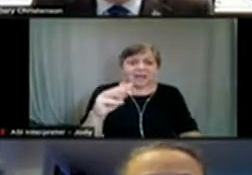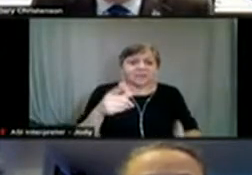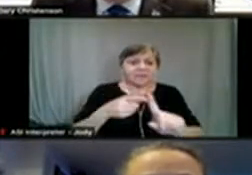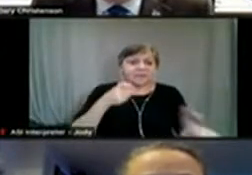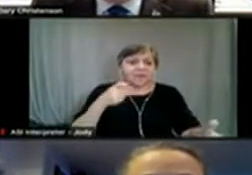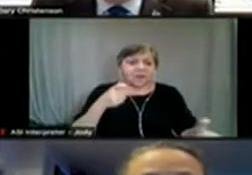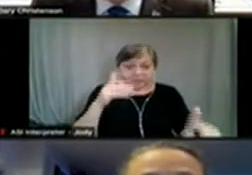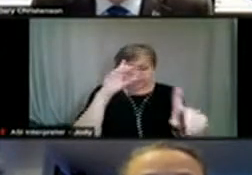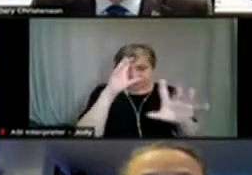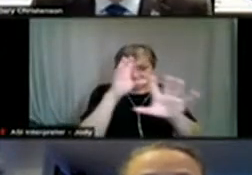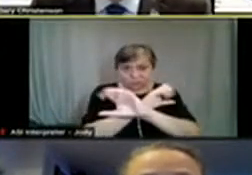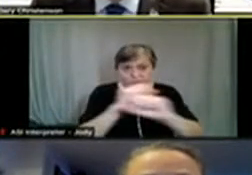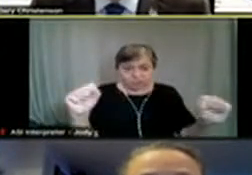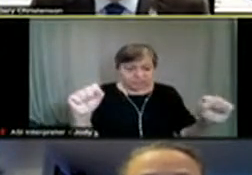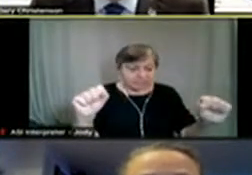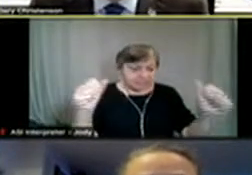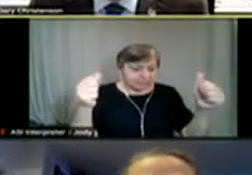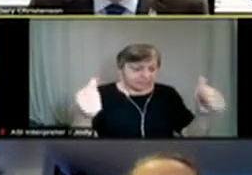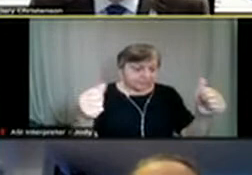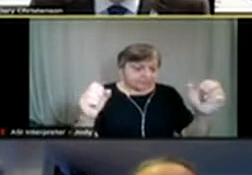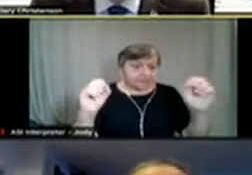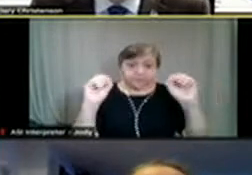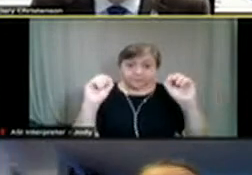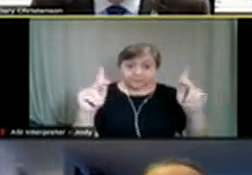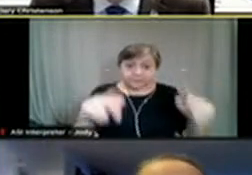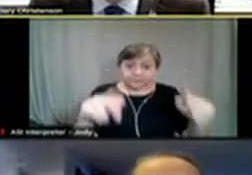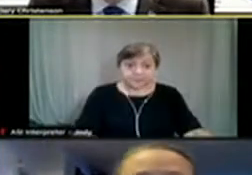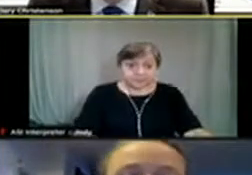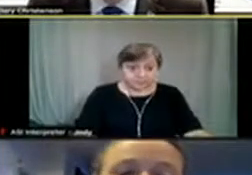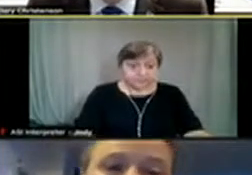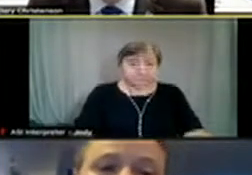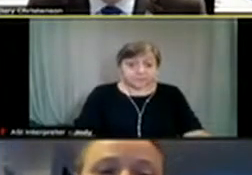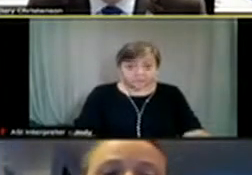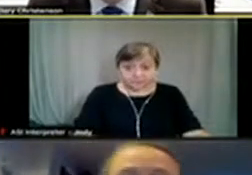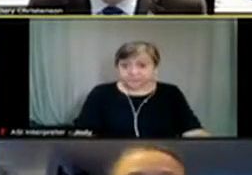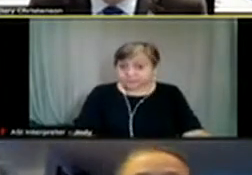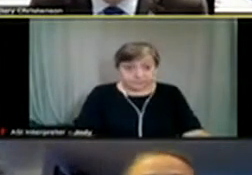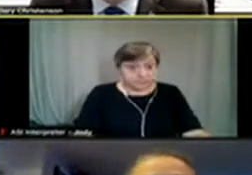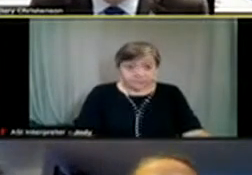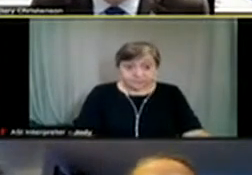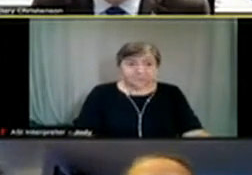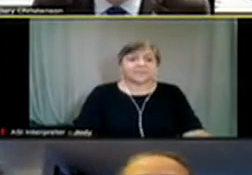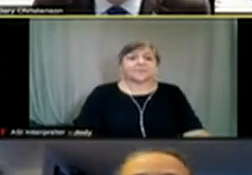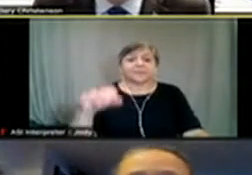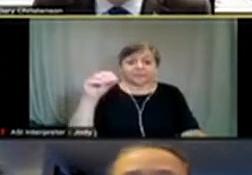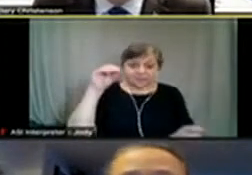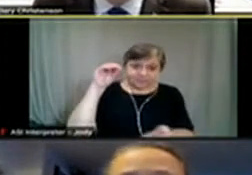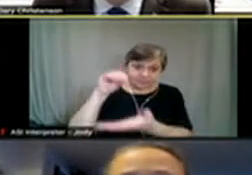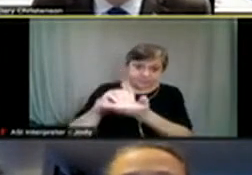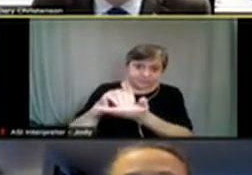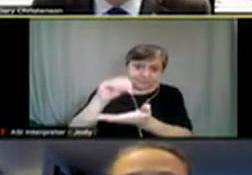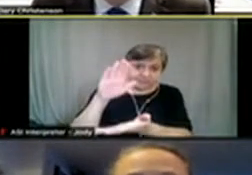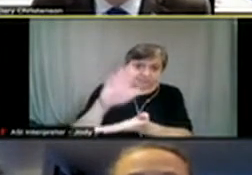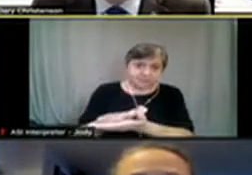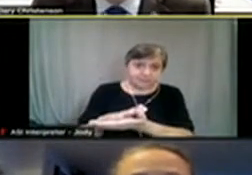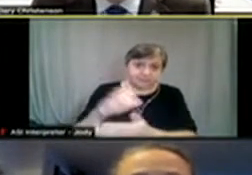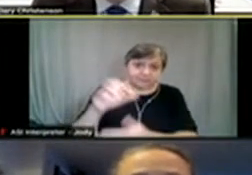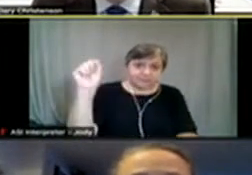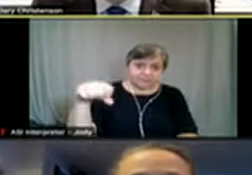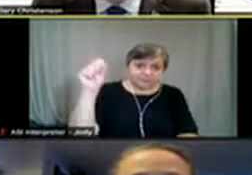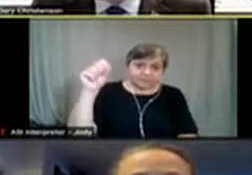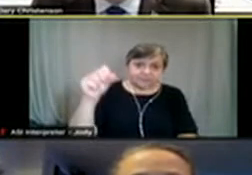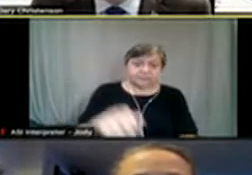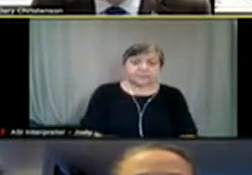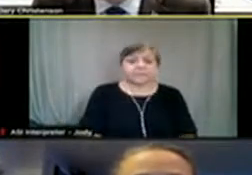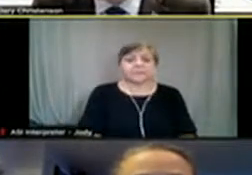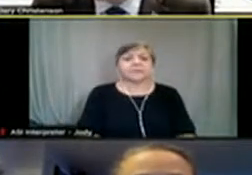us. Okay, any objection? Chair has none, so we'll do that, Ms. Pettifor, okay, effective immediately. Now